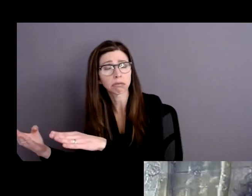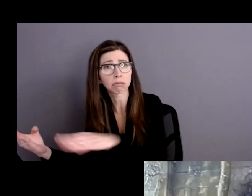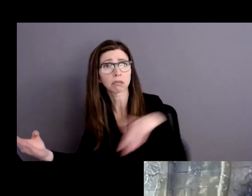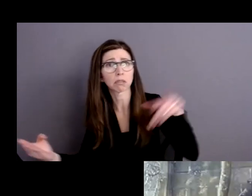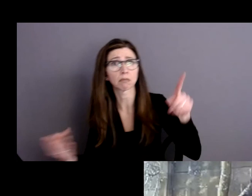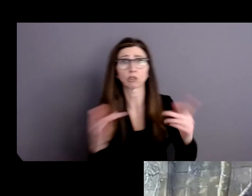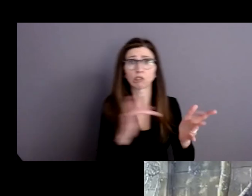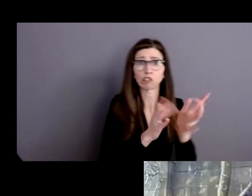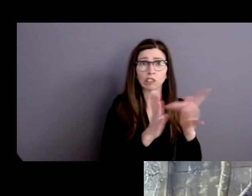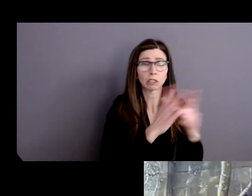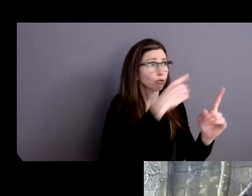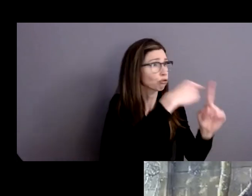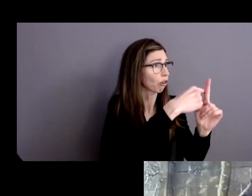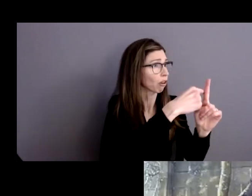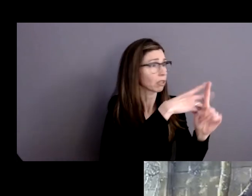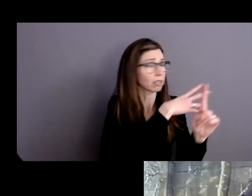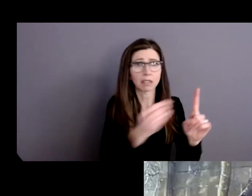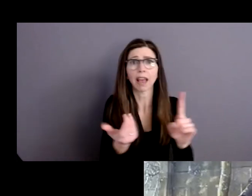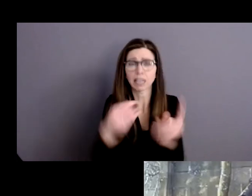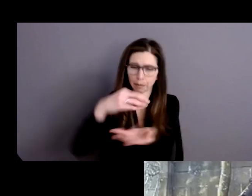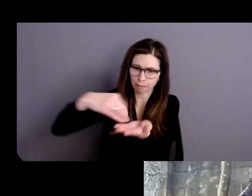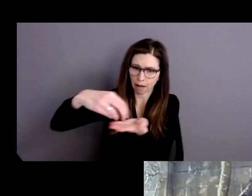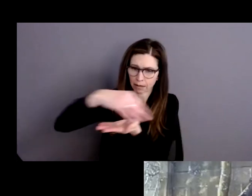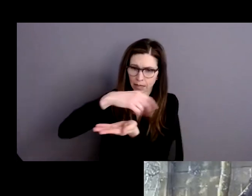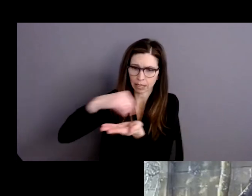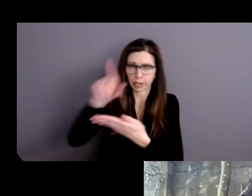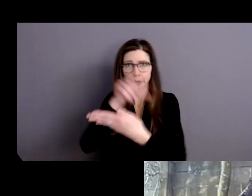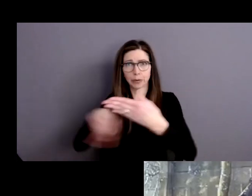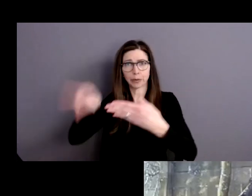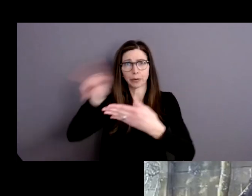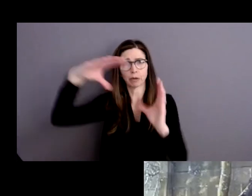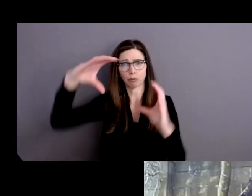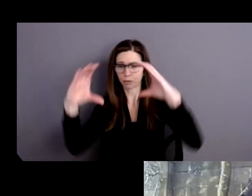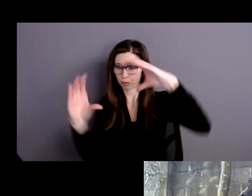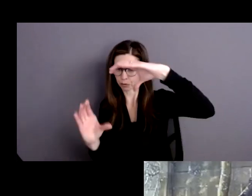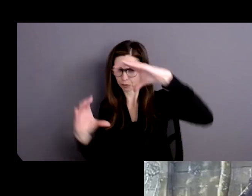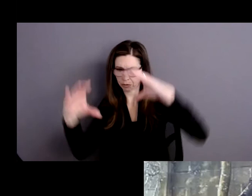Bolo ties and beaded medallions. It's pine after